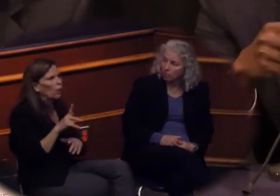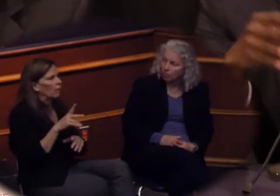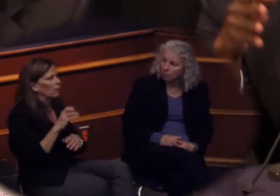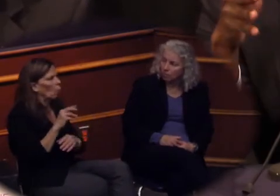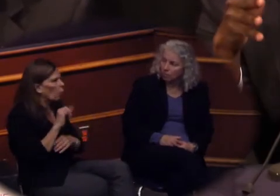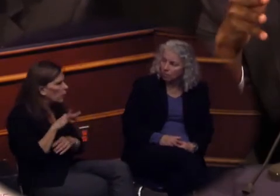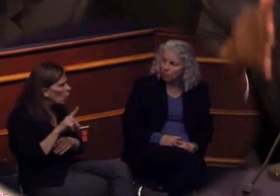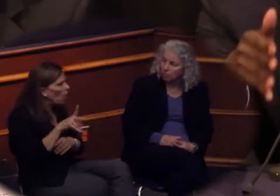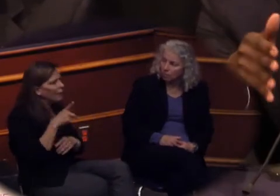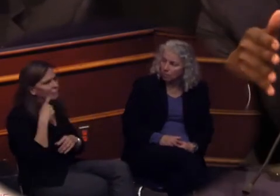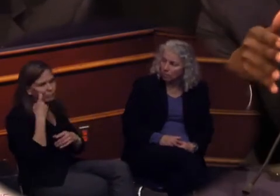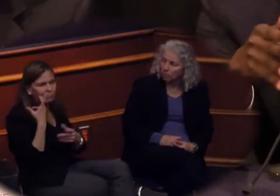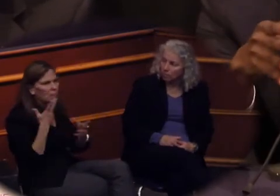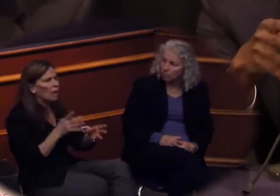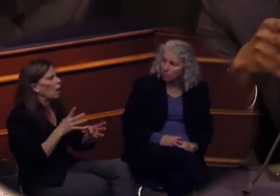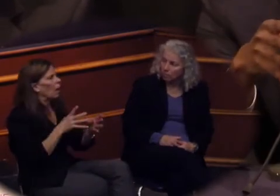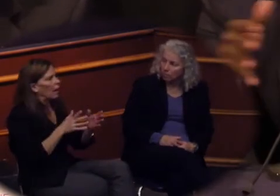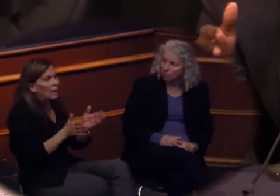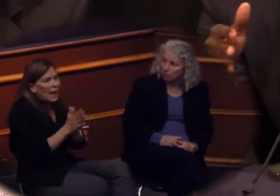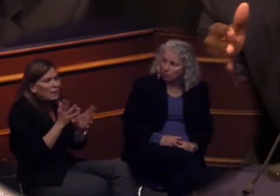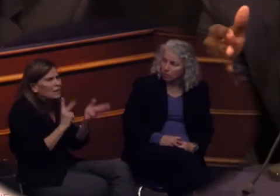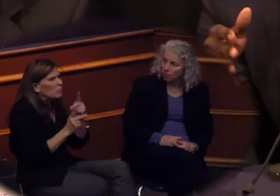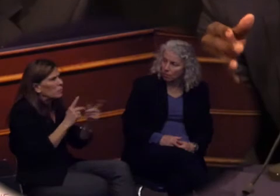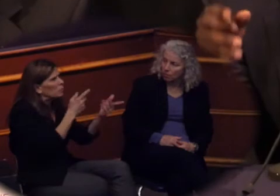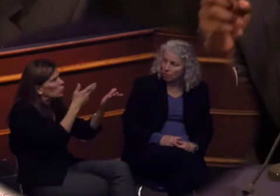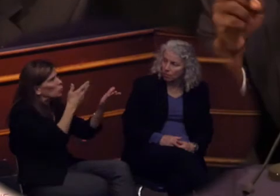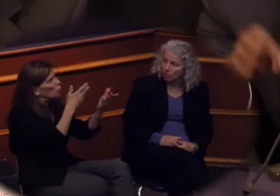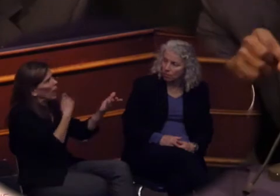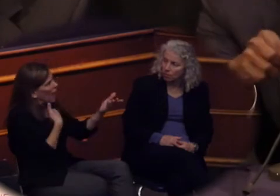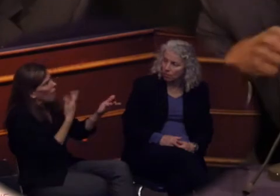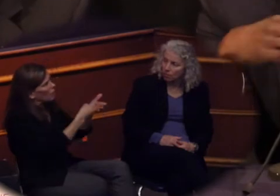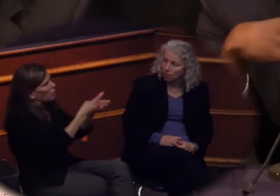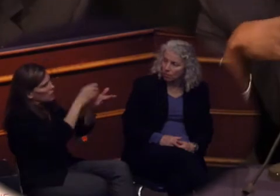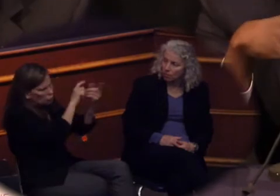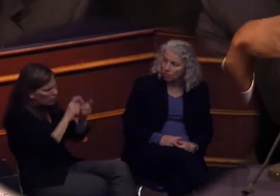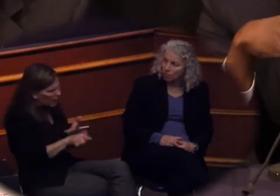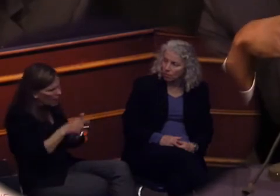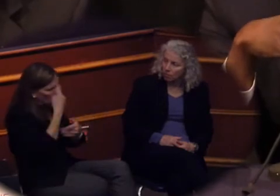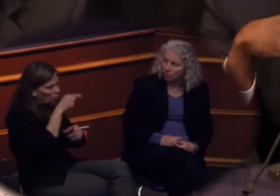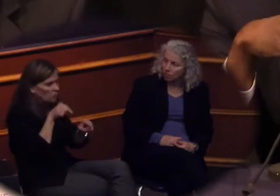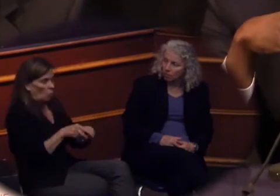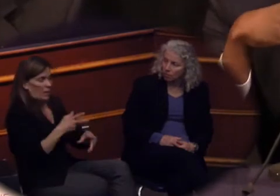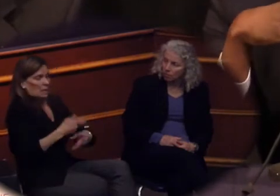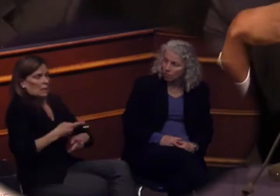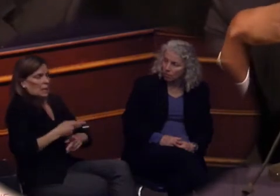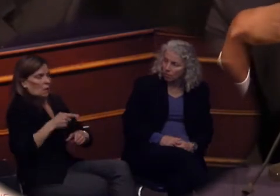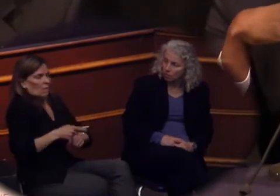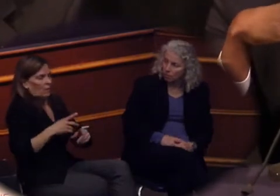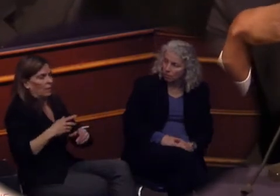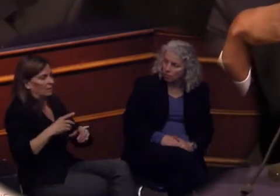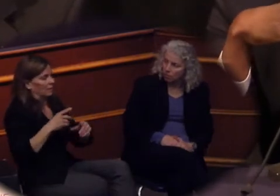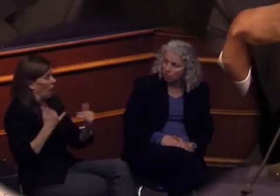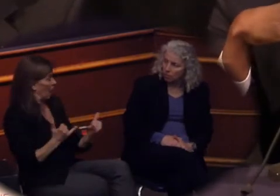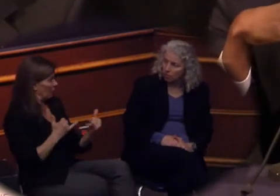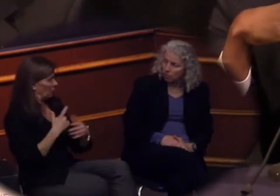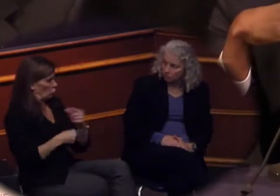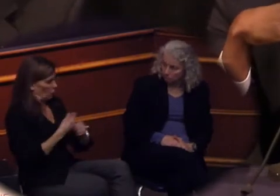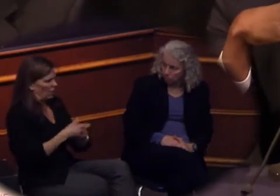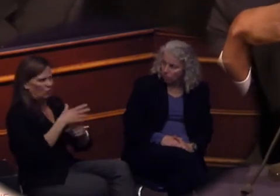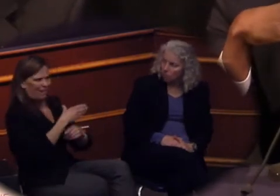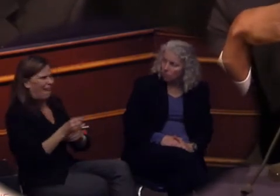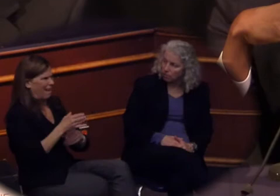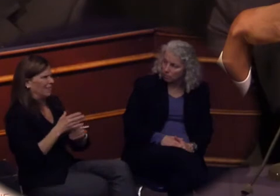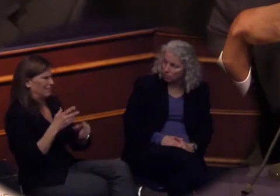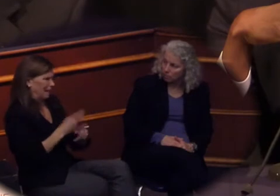contribute more to pay for it, so we can level the playing field for this generation and future generations. That's how we will